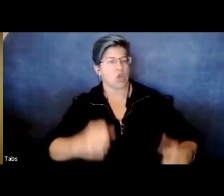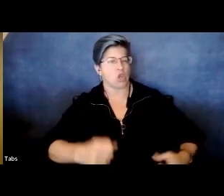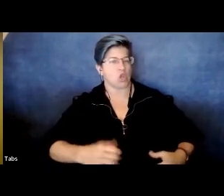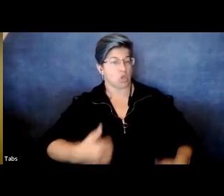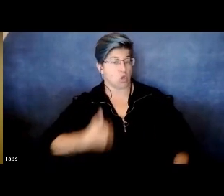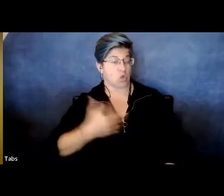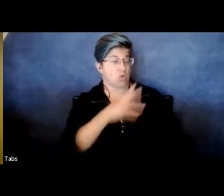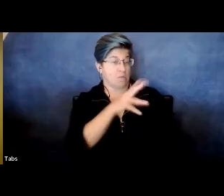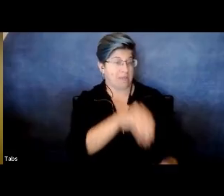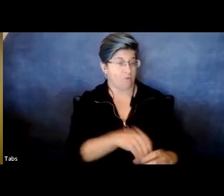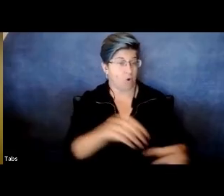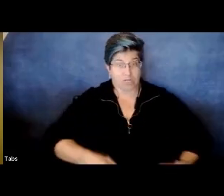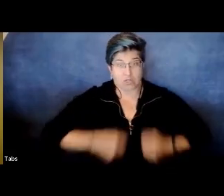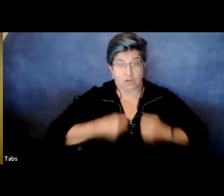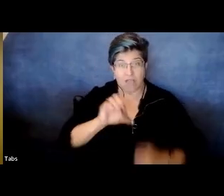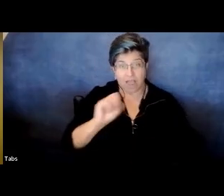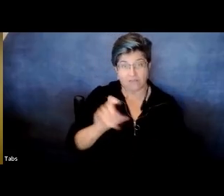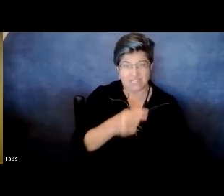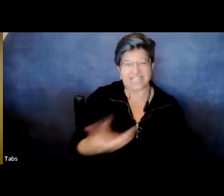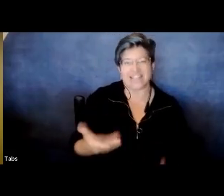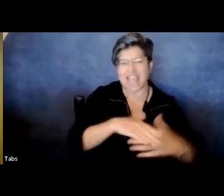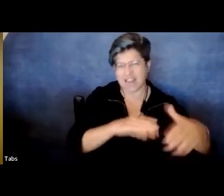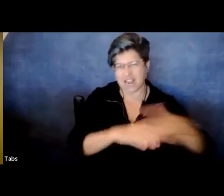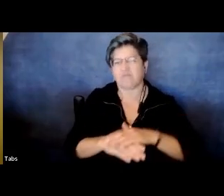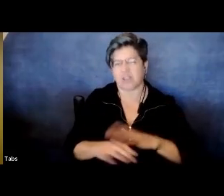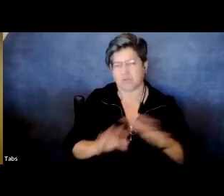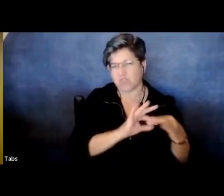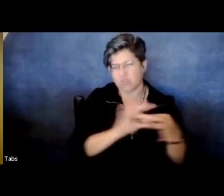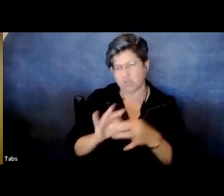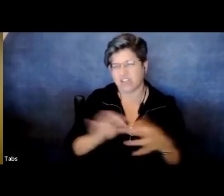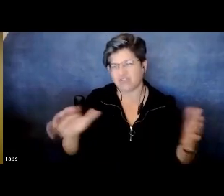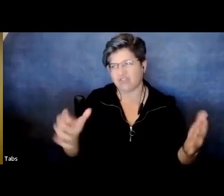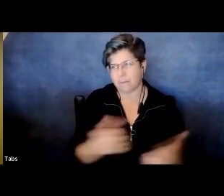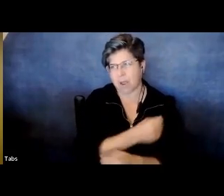as well as the overlap with relationship abuse.